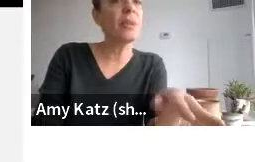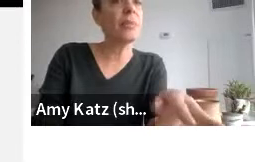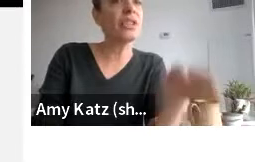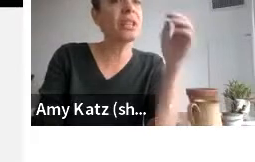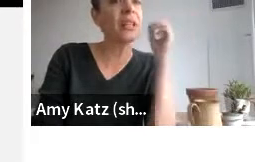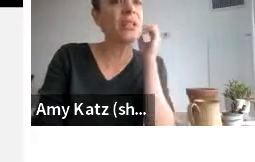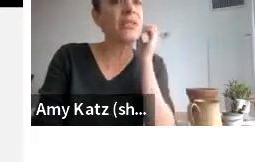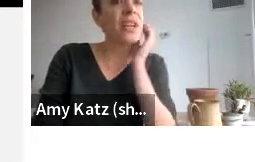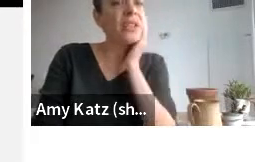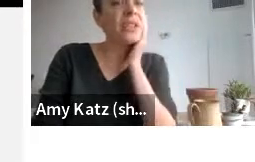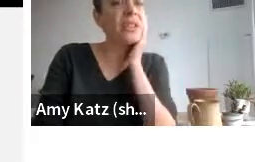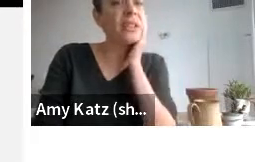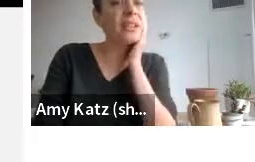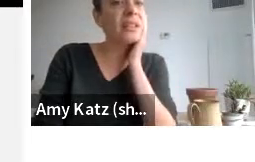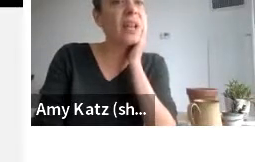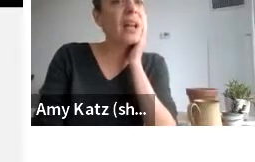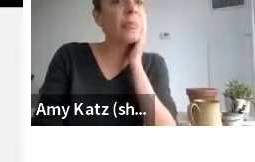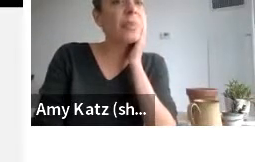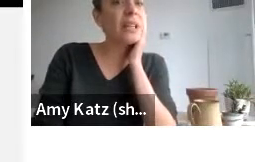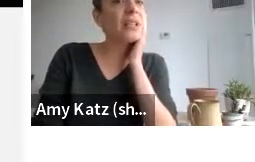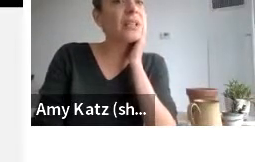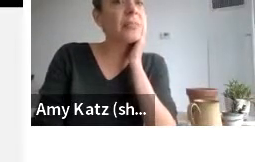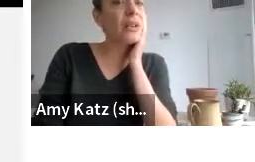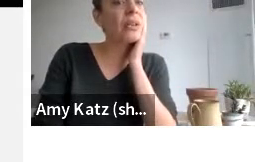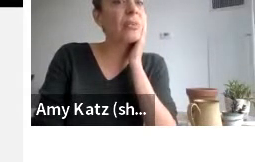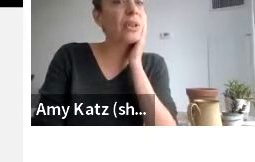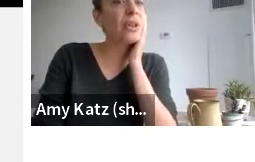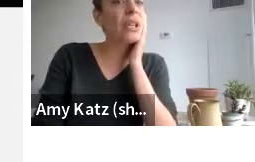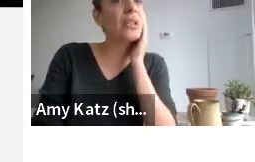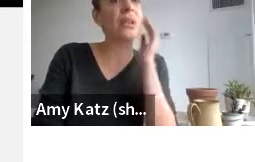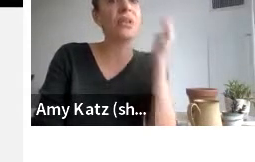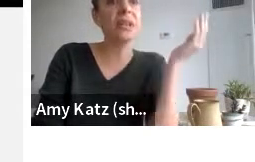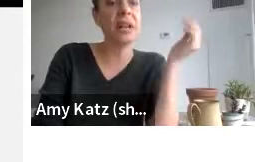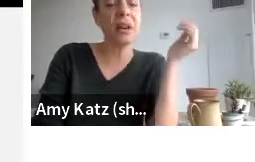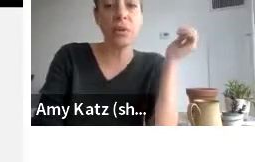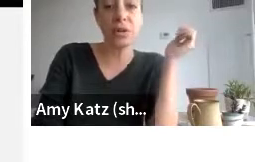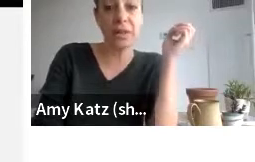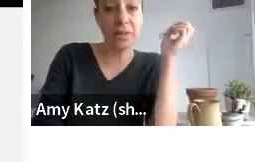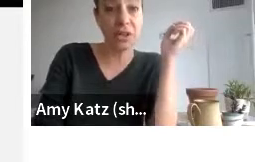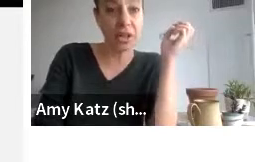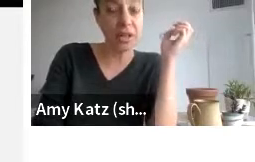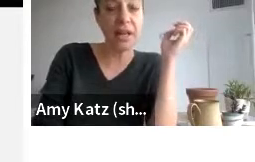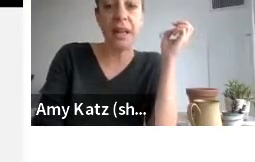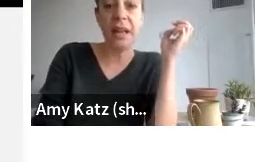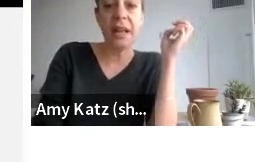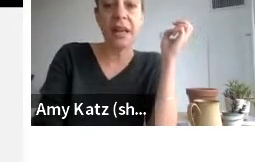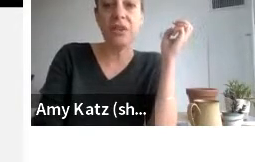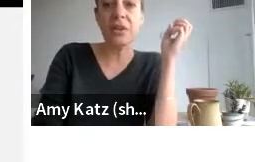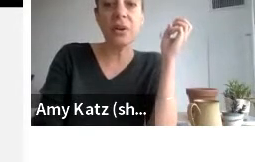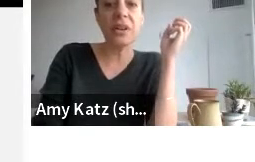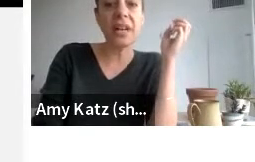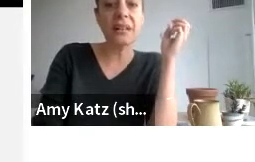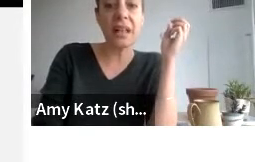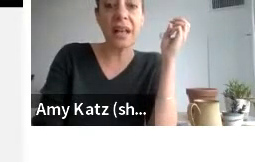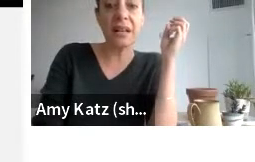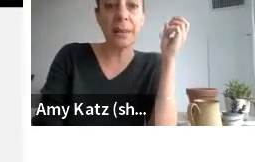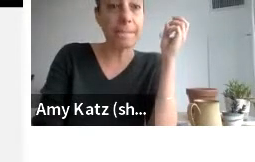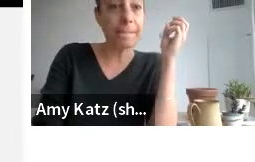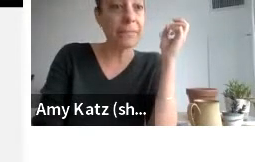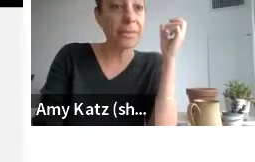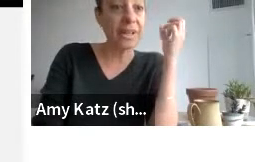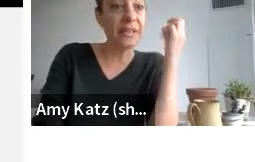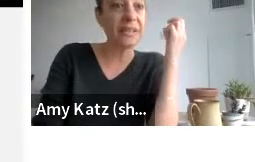was published in Clinical Infectious Diseases, appealing to the medical community to address airborne transmission. And if you can go to the next